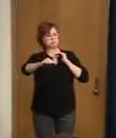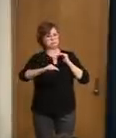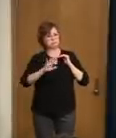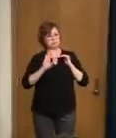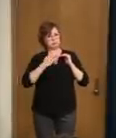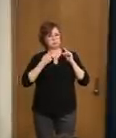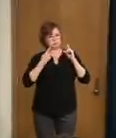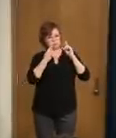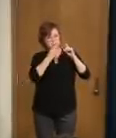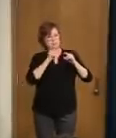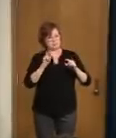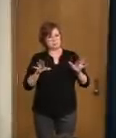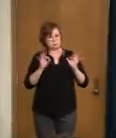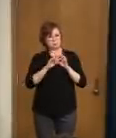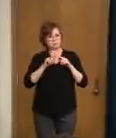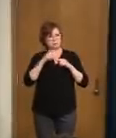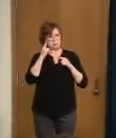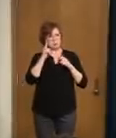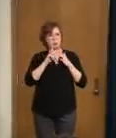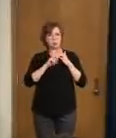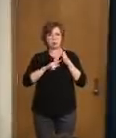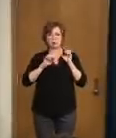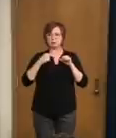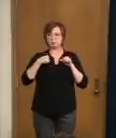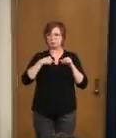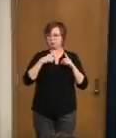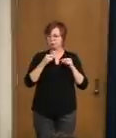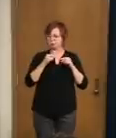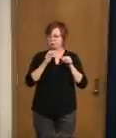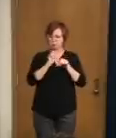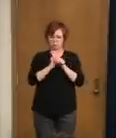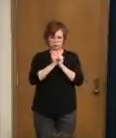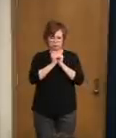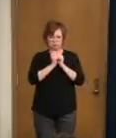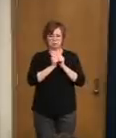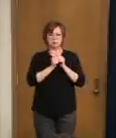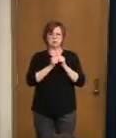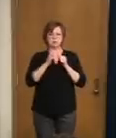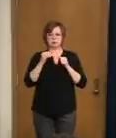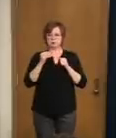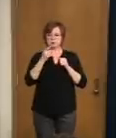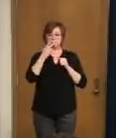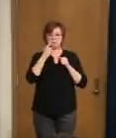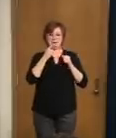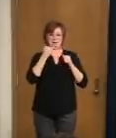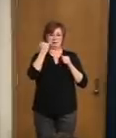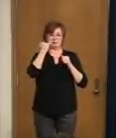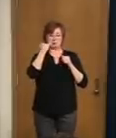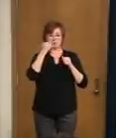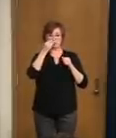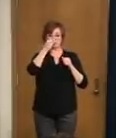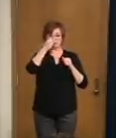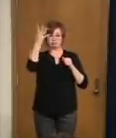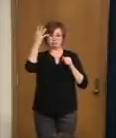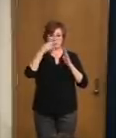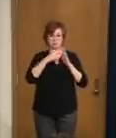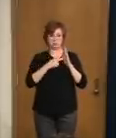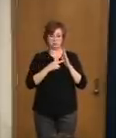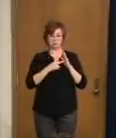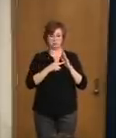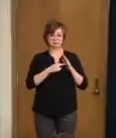the pink bar, of course, shows that if we don't all adhere to these measures, if even 5% or 10% of